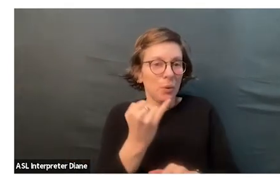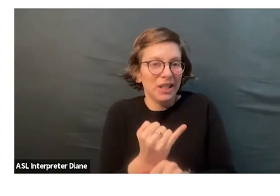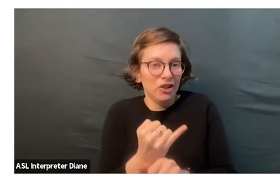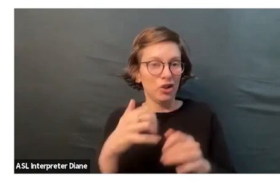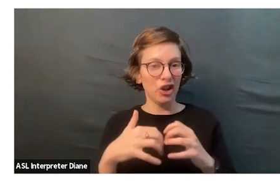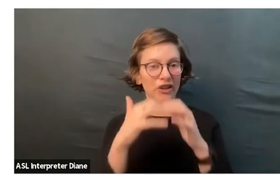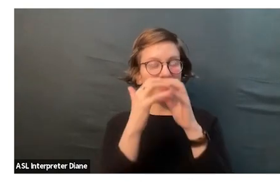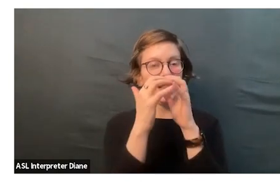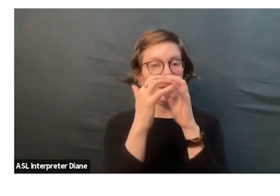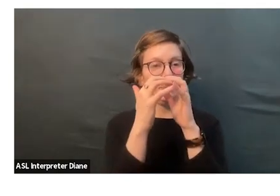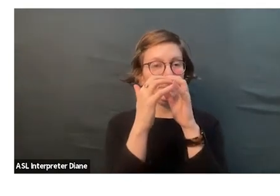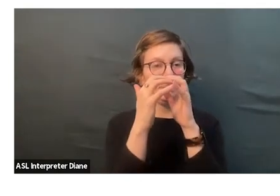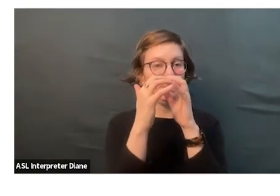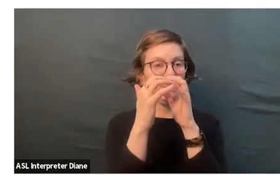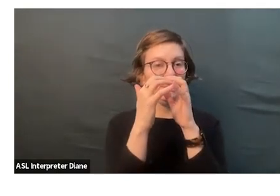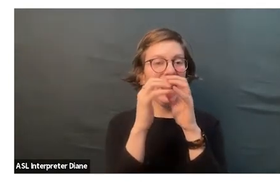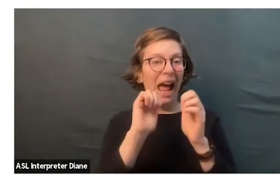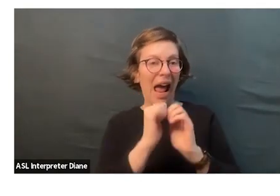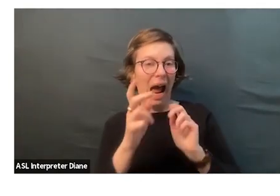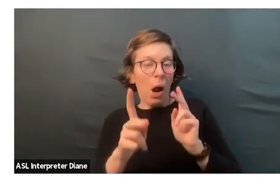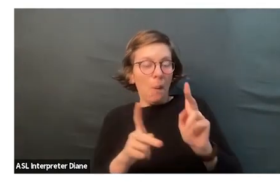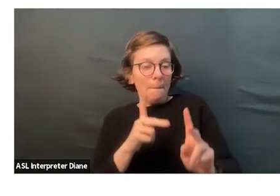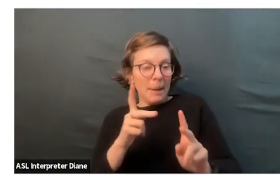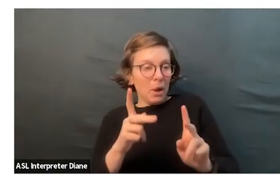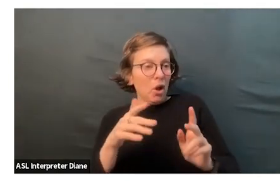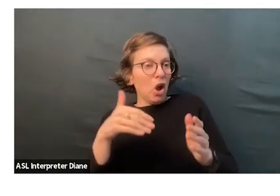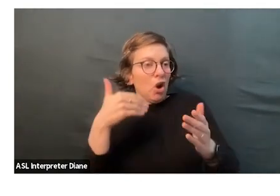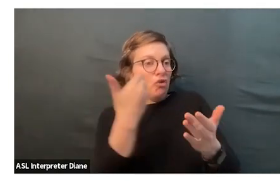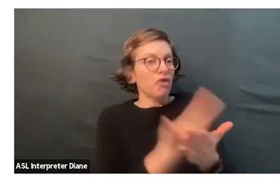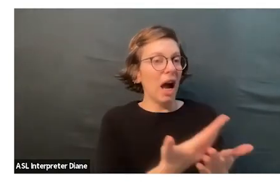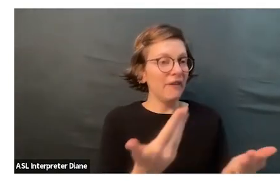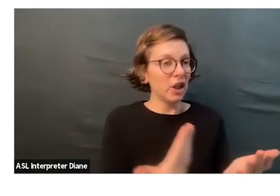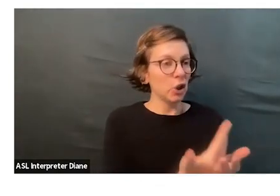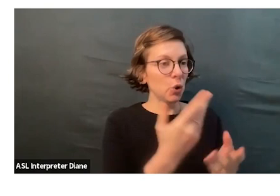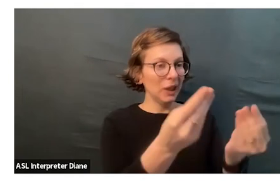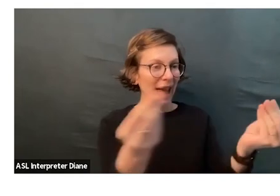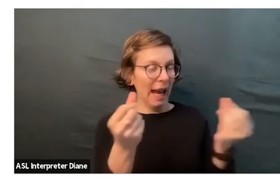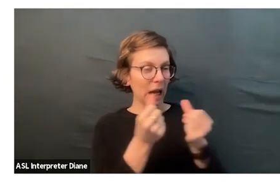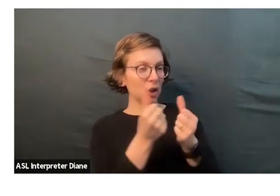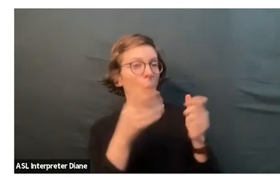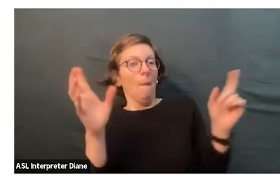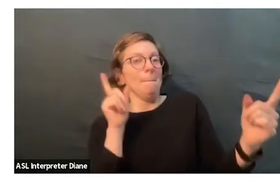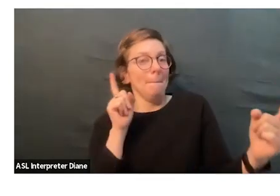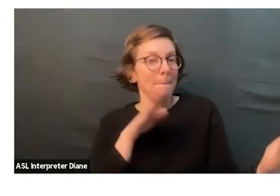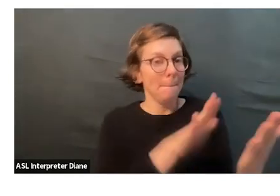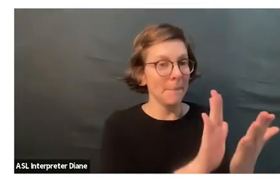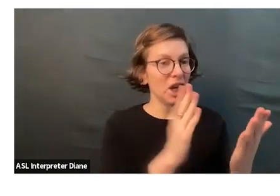of this particular systemic design of a global North now versus global South